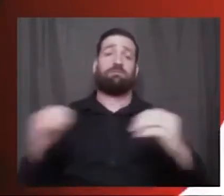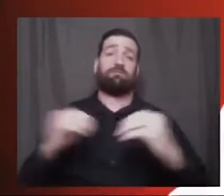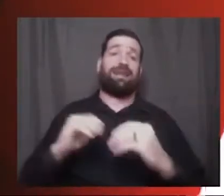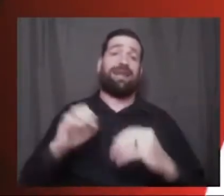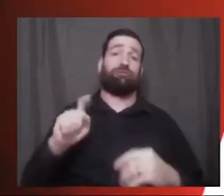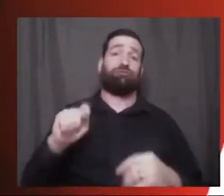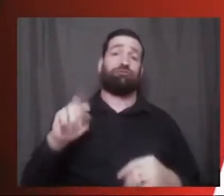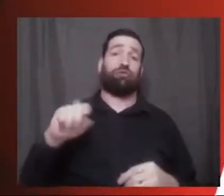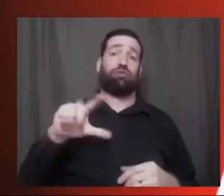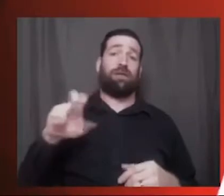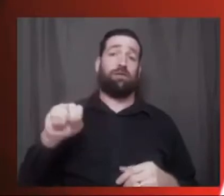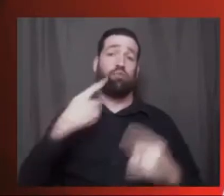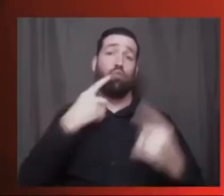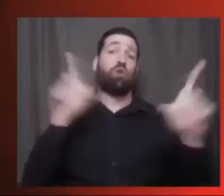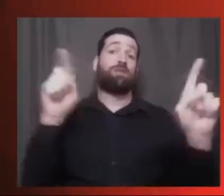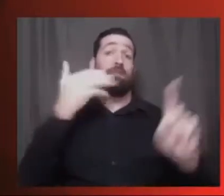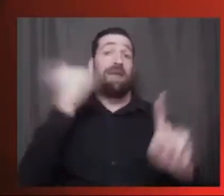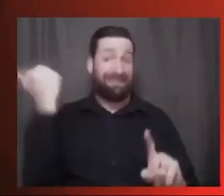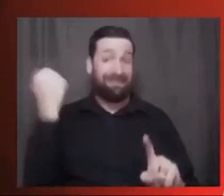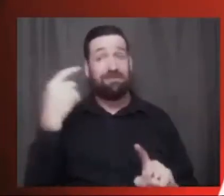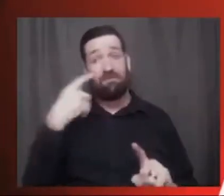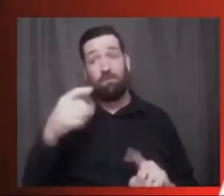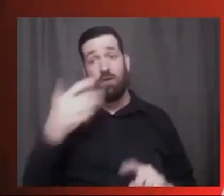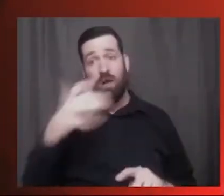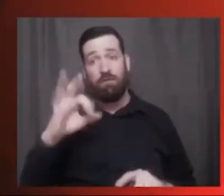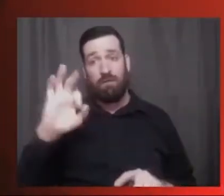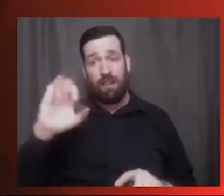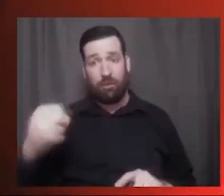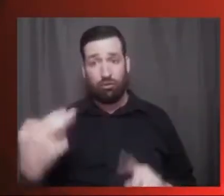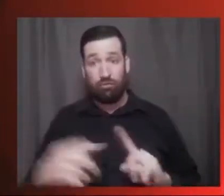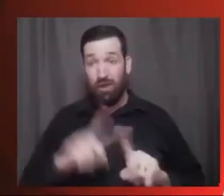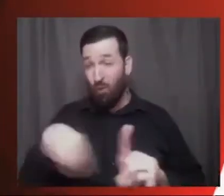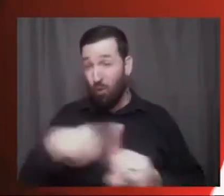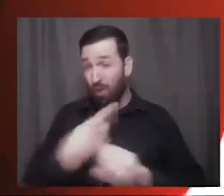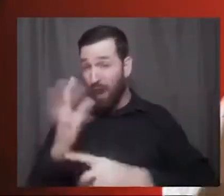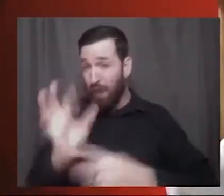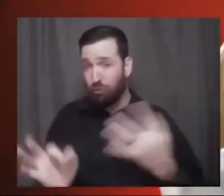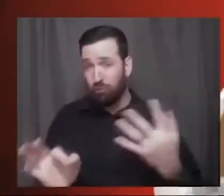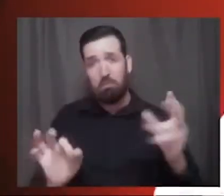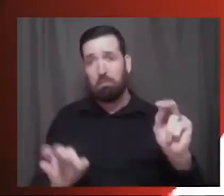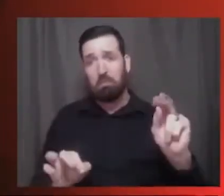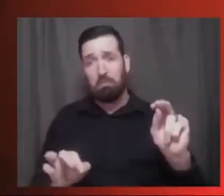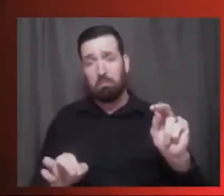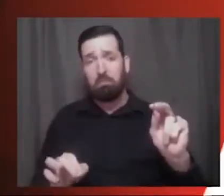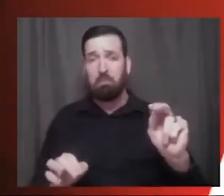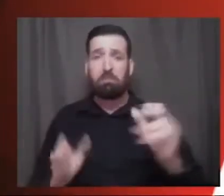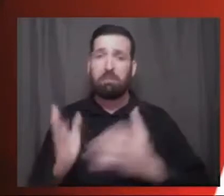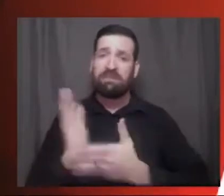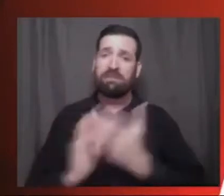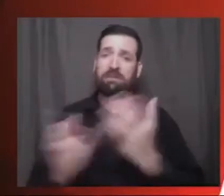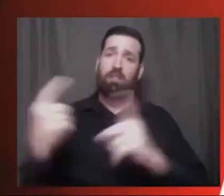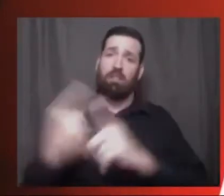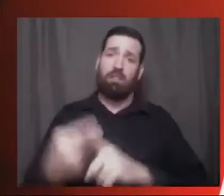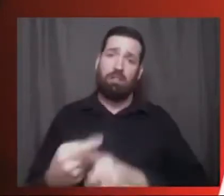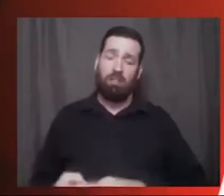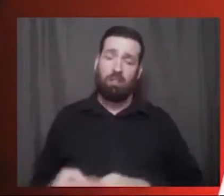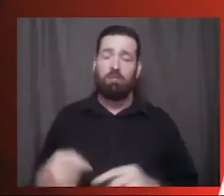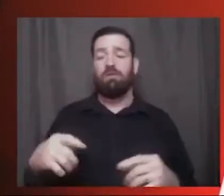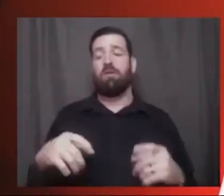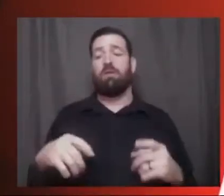for hot flashes, but doesn't mean that's the only option, because there are a lot of patients who have contraindications for estrogen, like we saw. So in